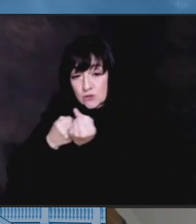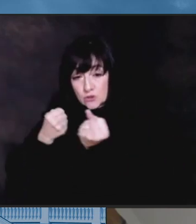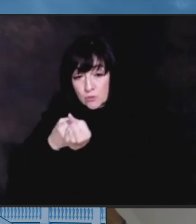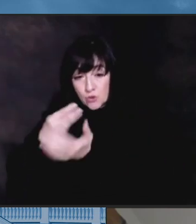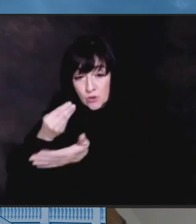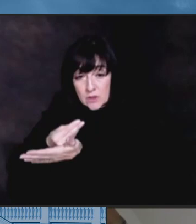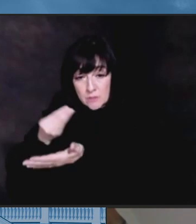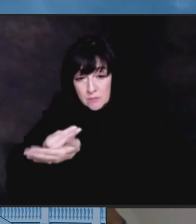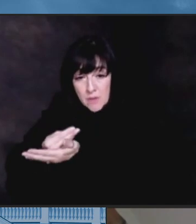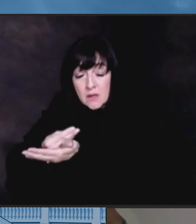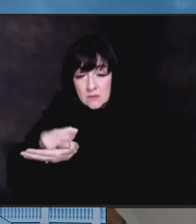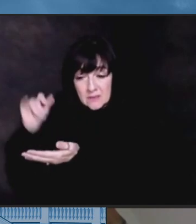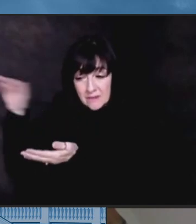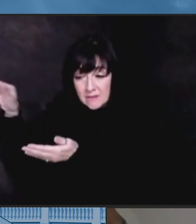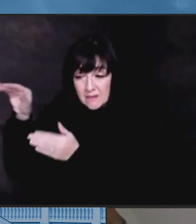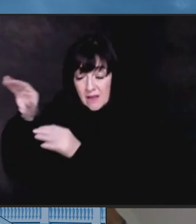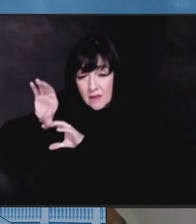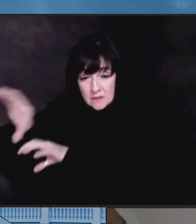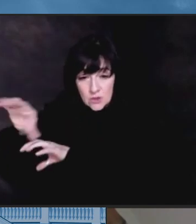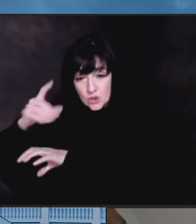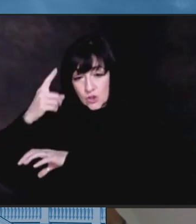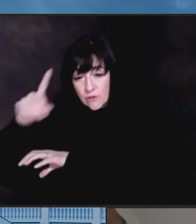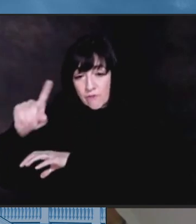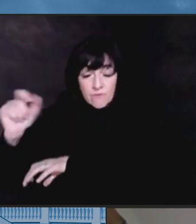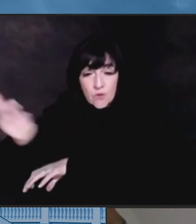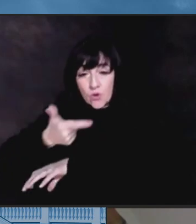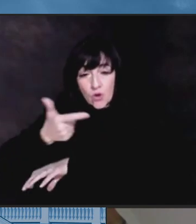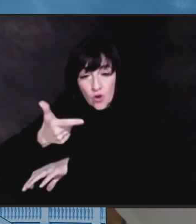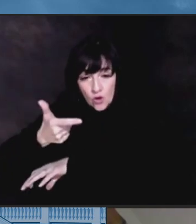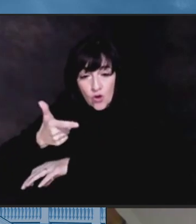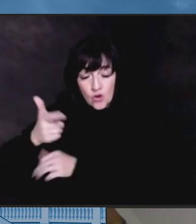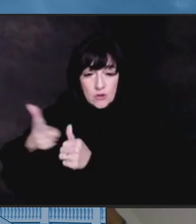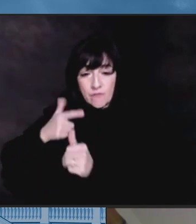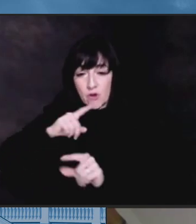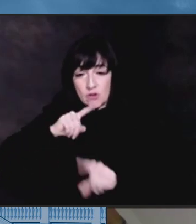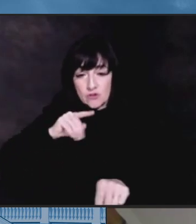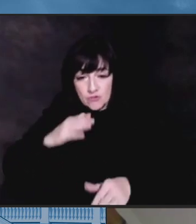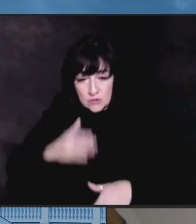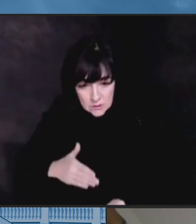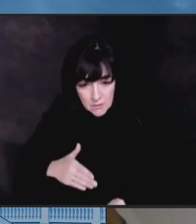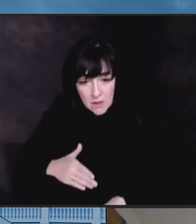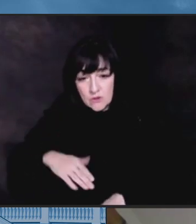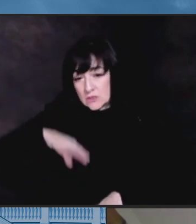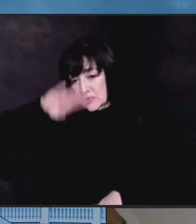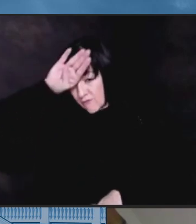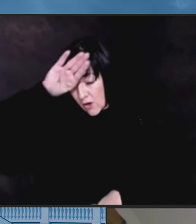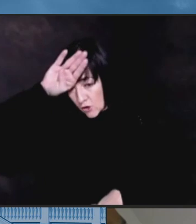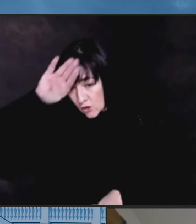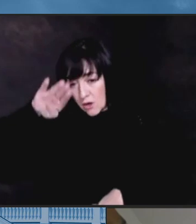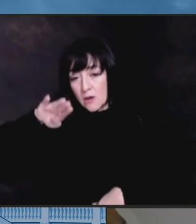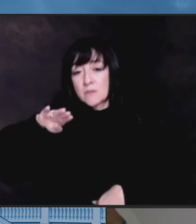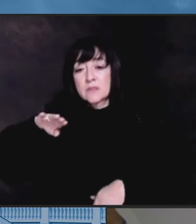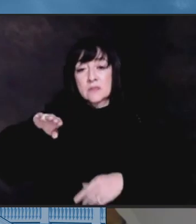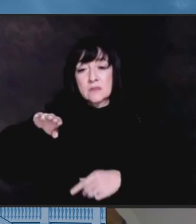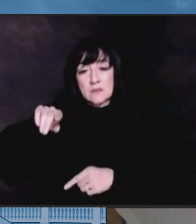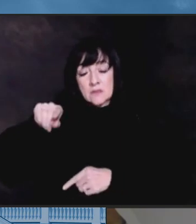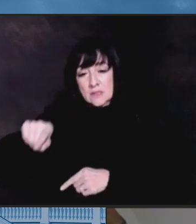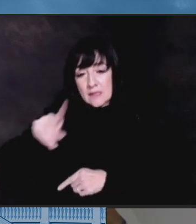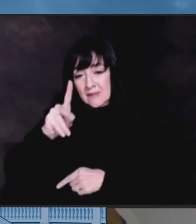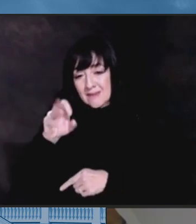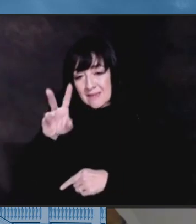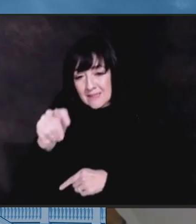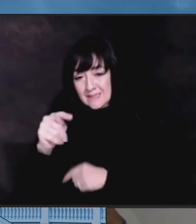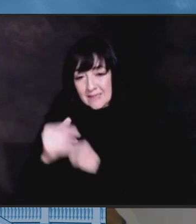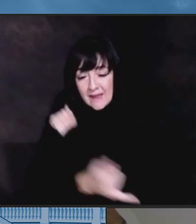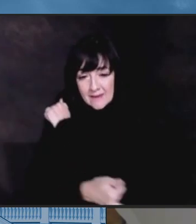responders, volunteer fire companies in Kent and Sussex County. You probably know that resources were made available by